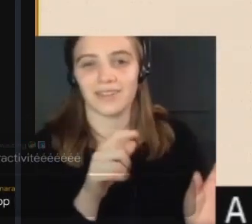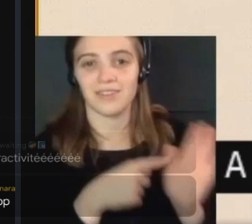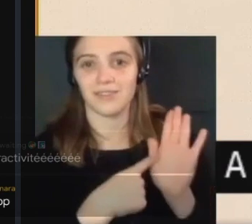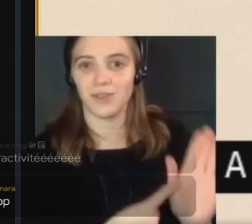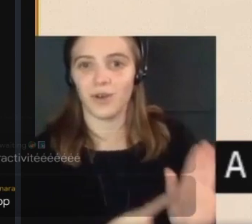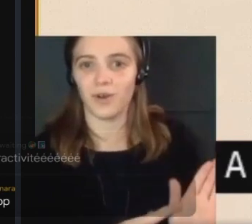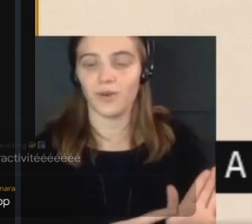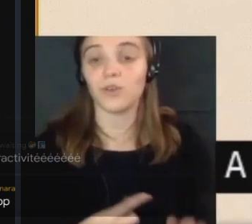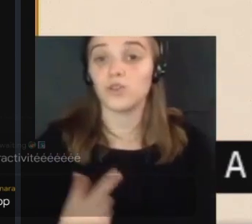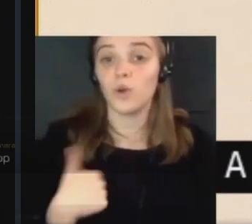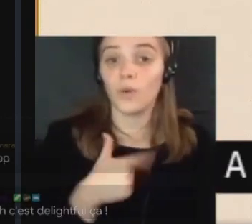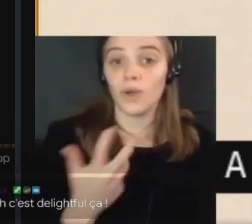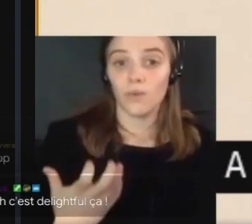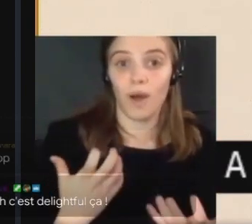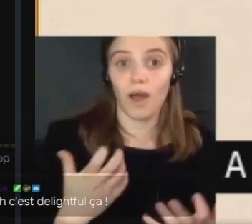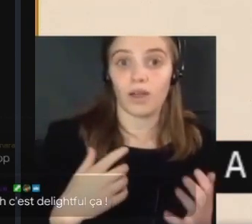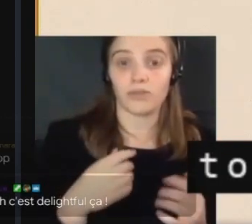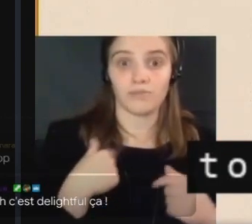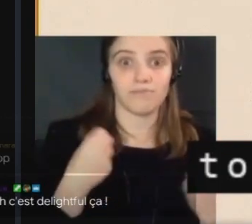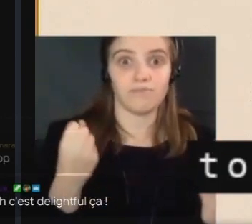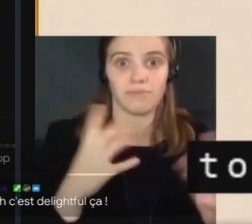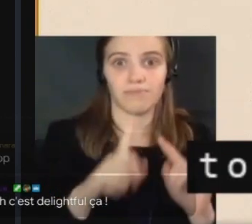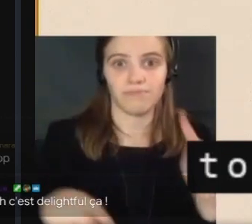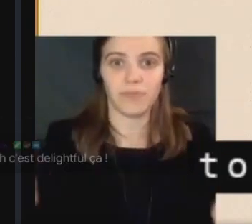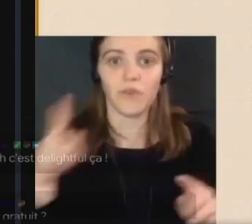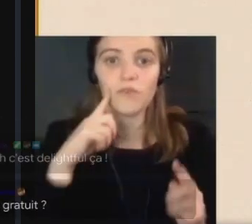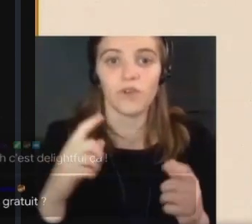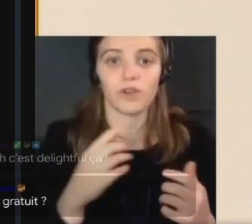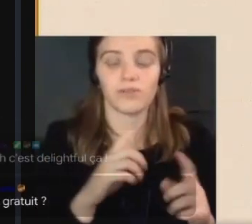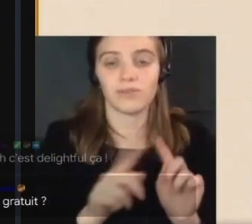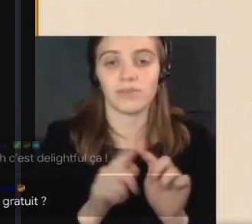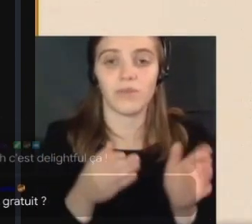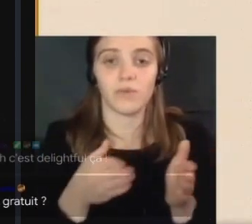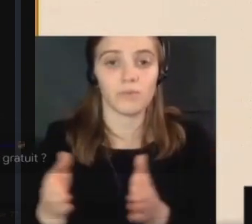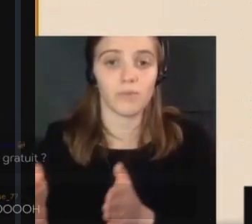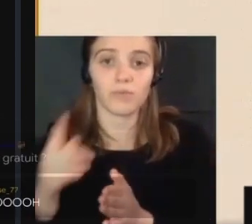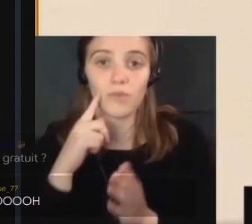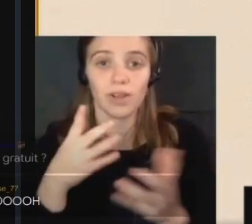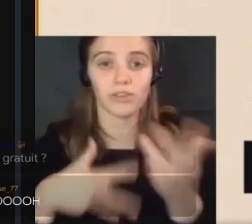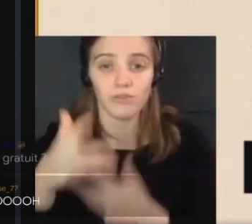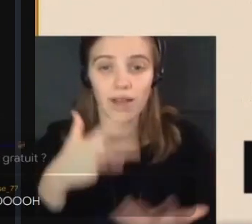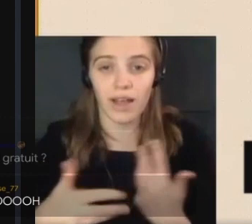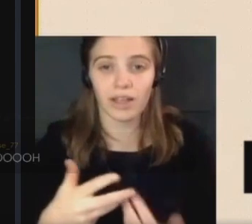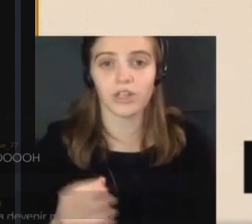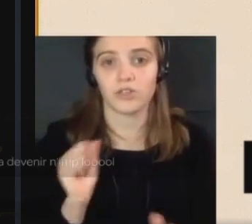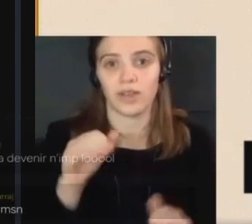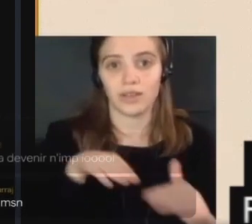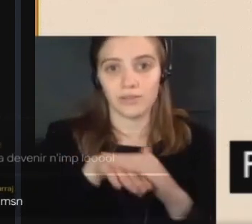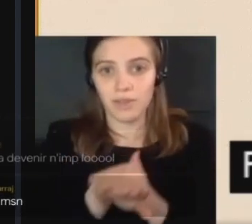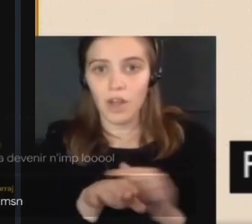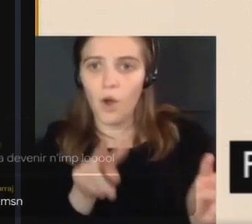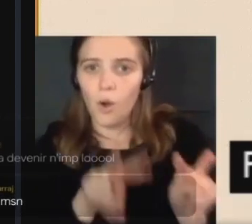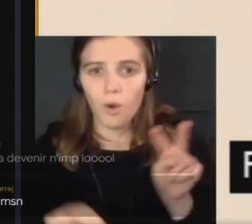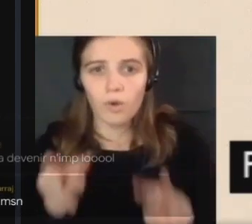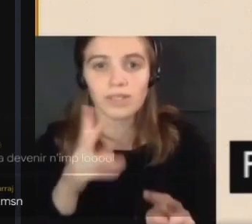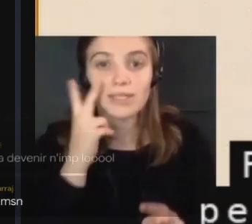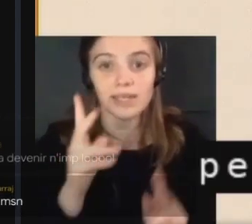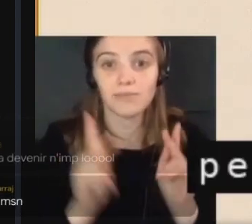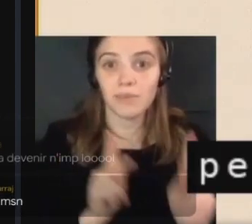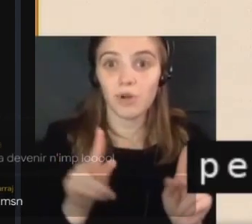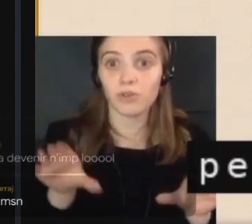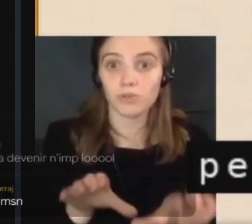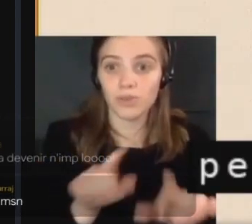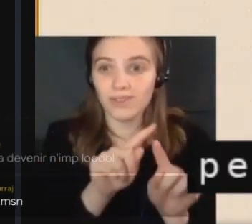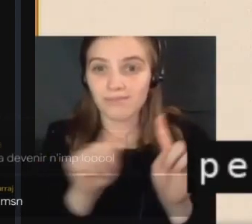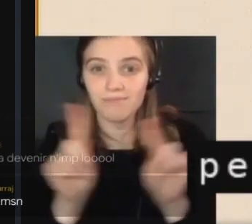trop bien. Ways to interact with people. Ils essayent de recréer de l'humain dans le travail à distance, c'est très bien. People are doing things in there and you want to say hi. Then you give them